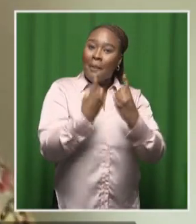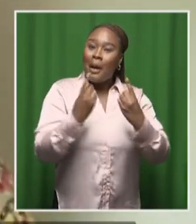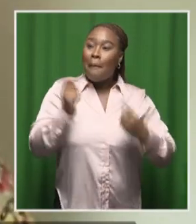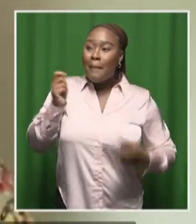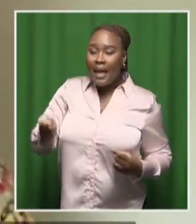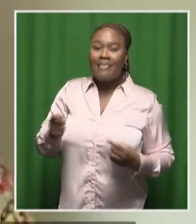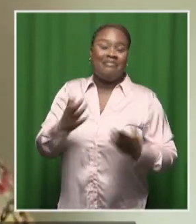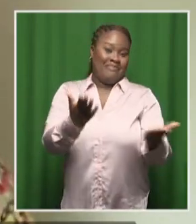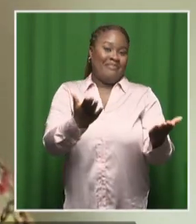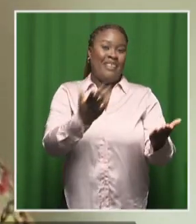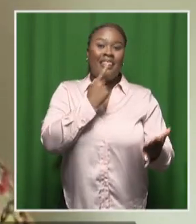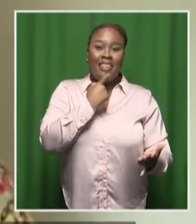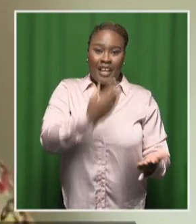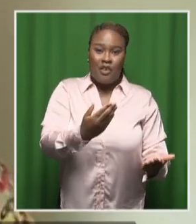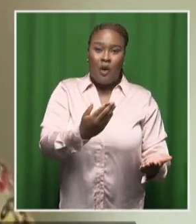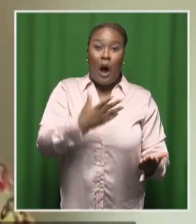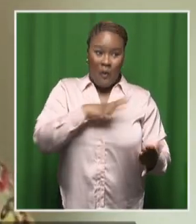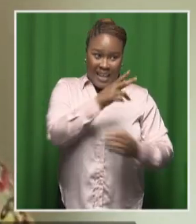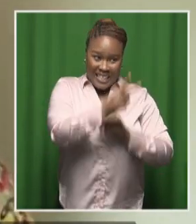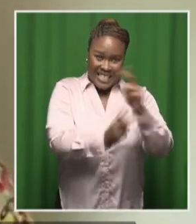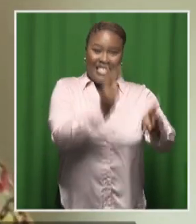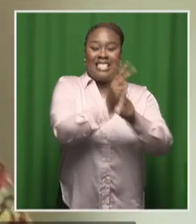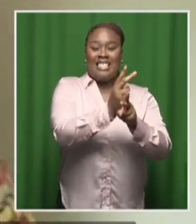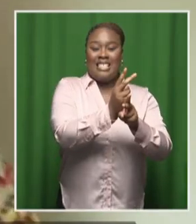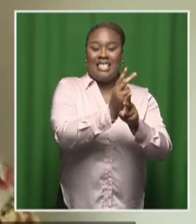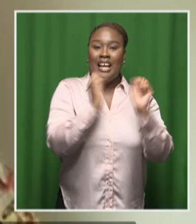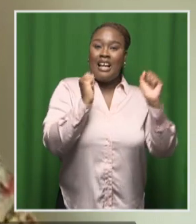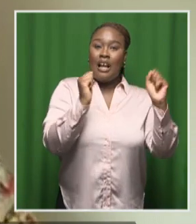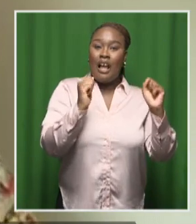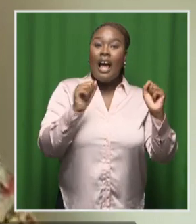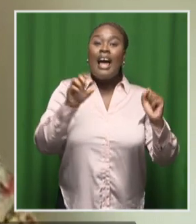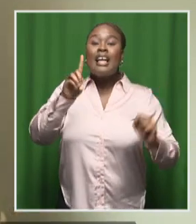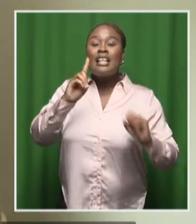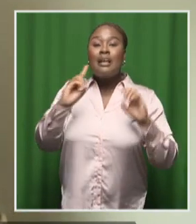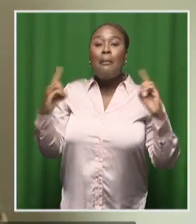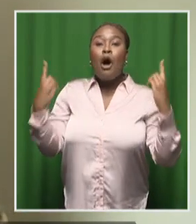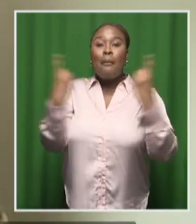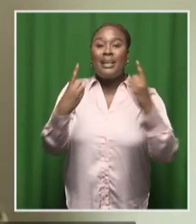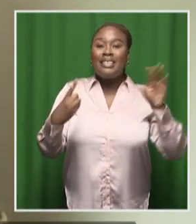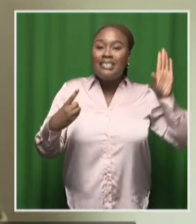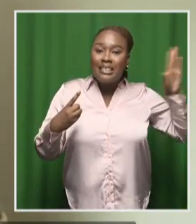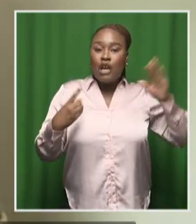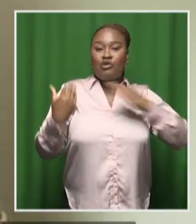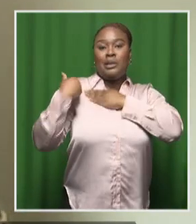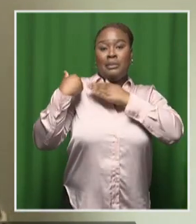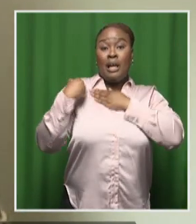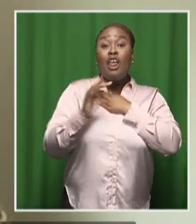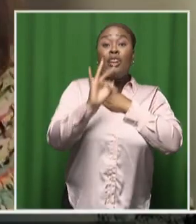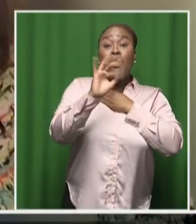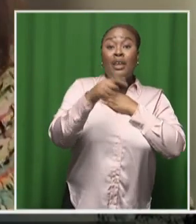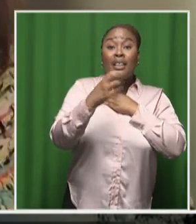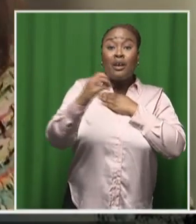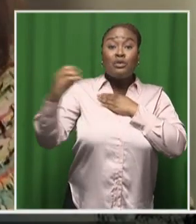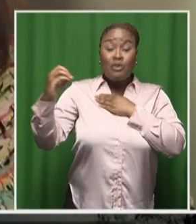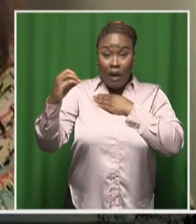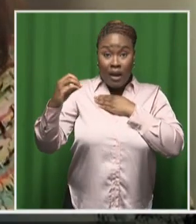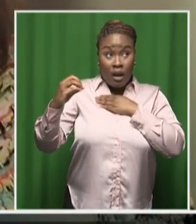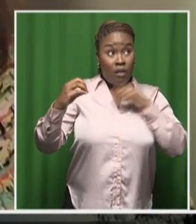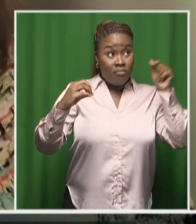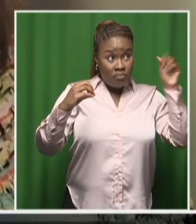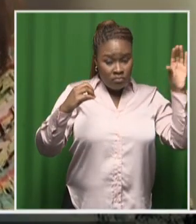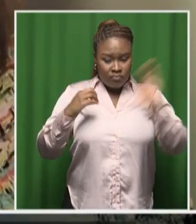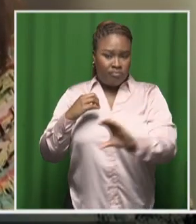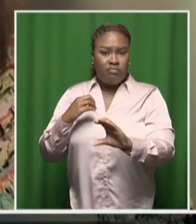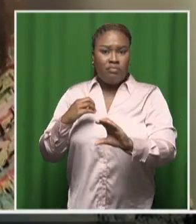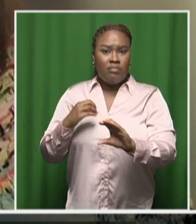I just wanted you to reiterate that the department will actually do this for you. So a 3,000 Rand bill associated with it